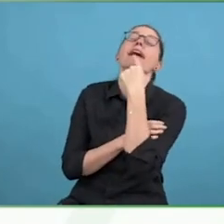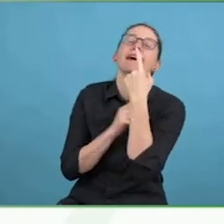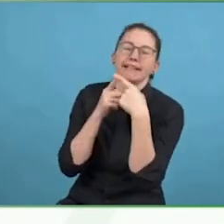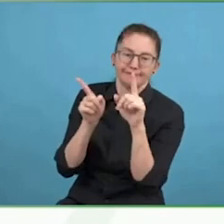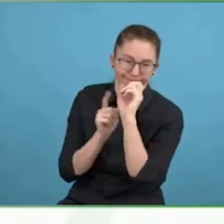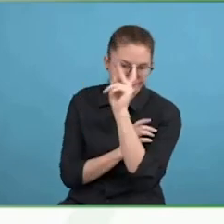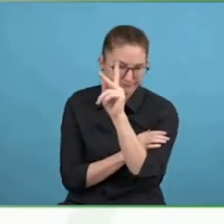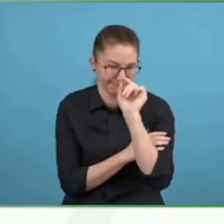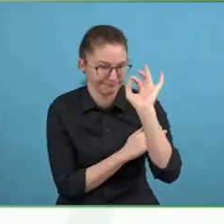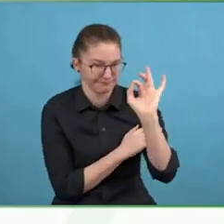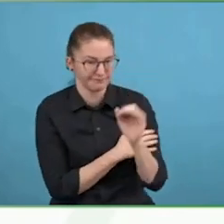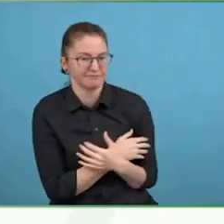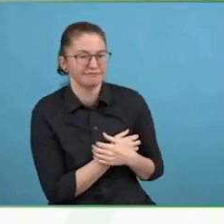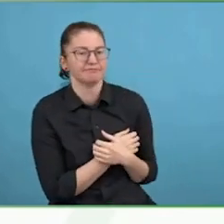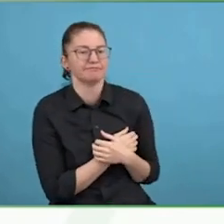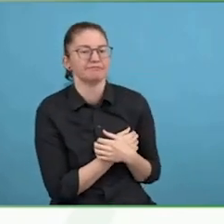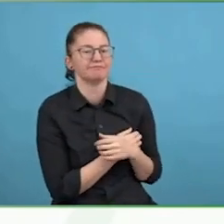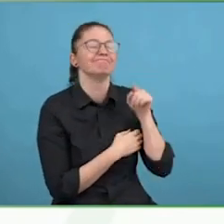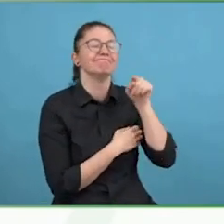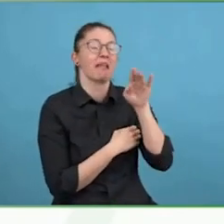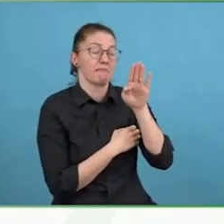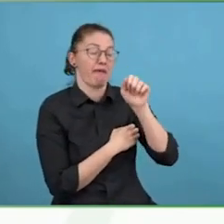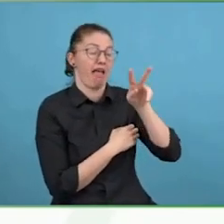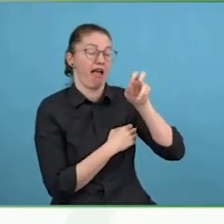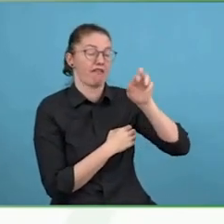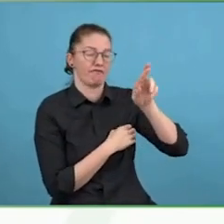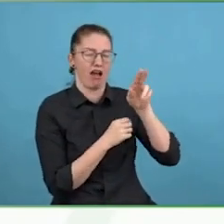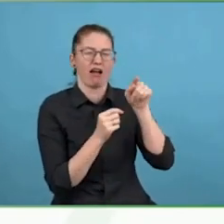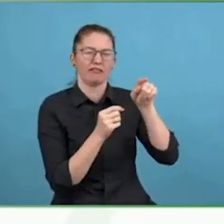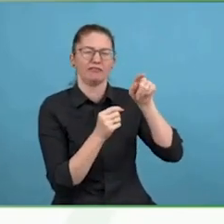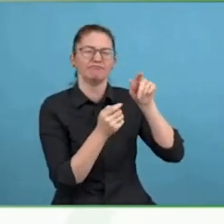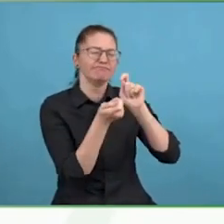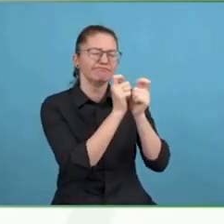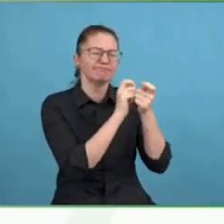and it was established in